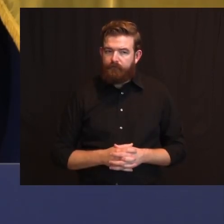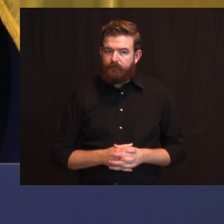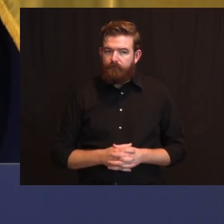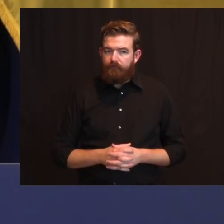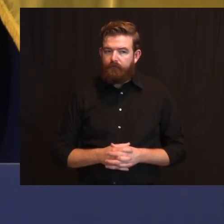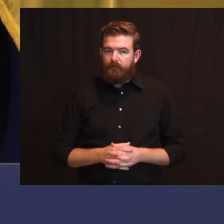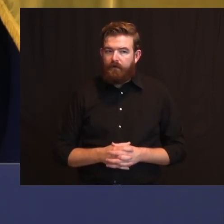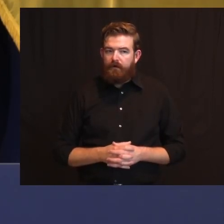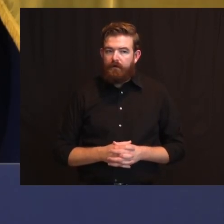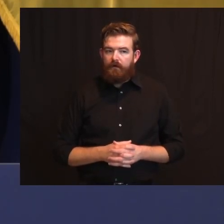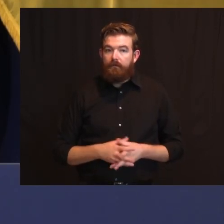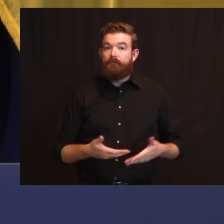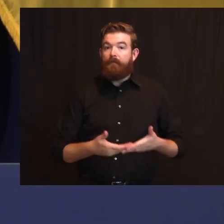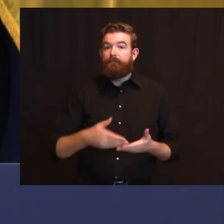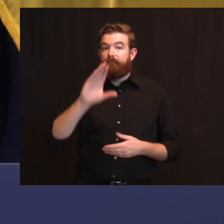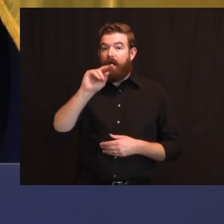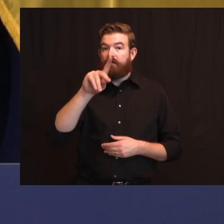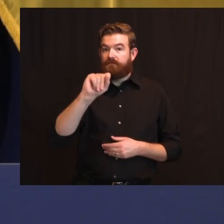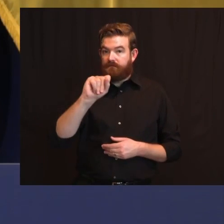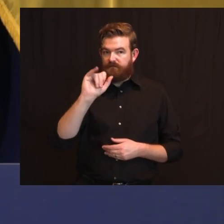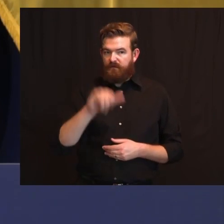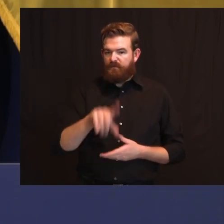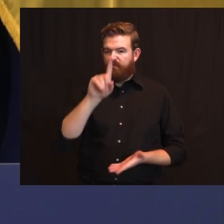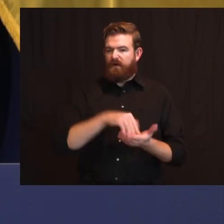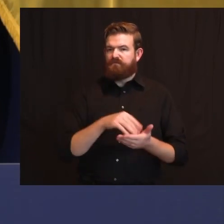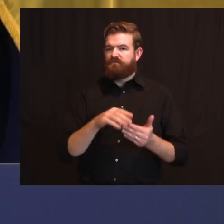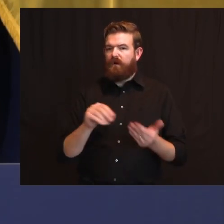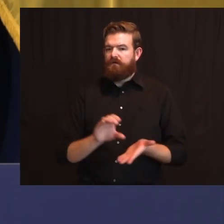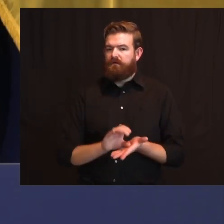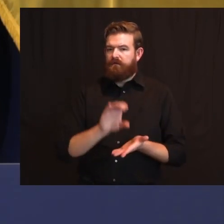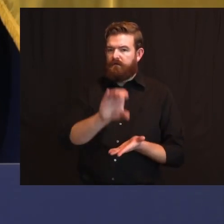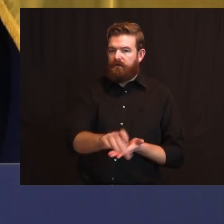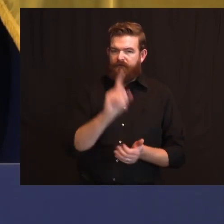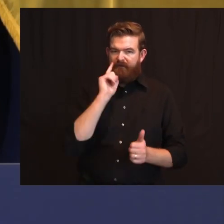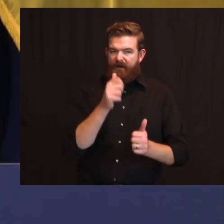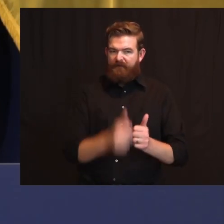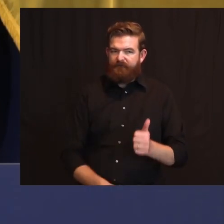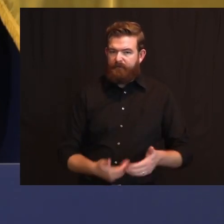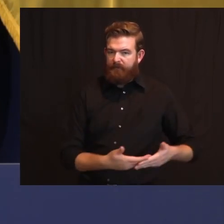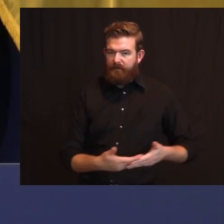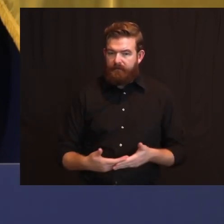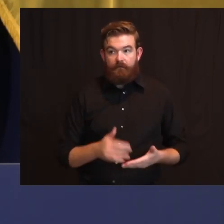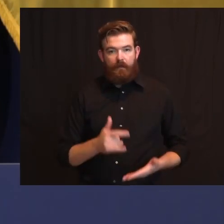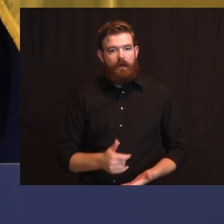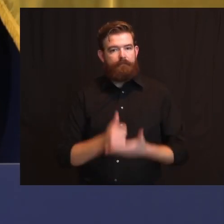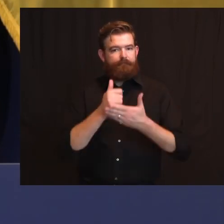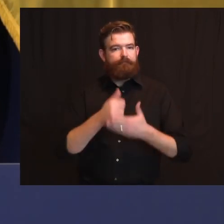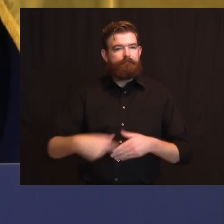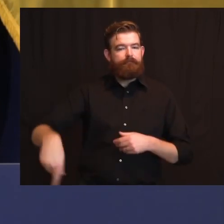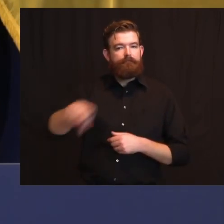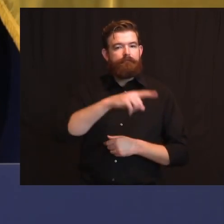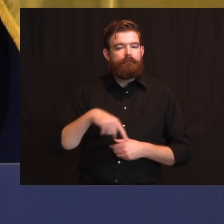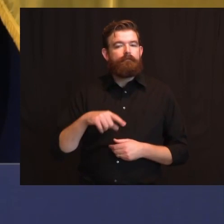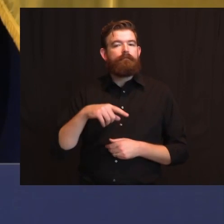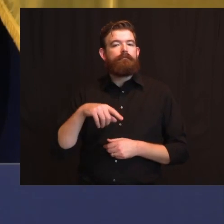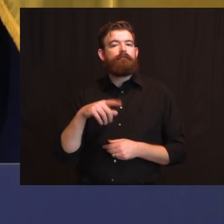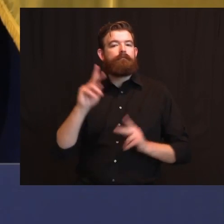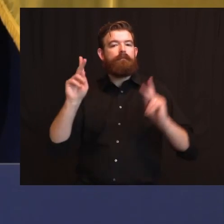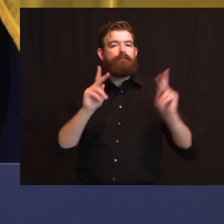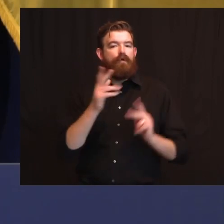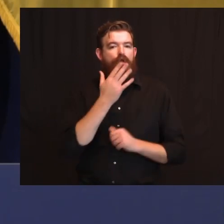underserved communities of color. What we've done in keeping whole the Affordable Trust Fund in a state that